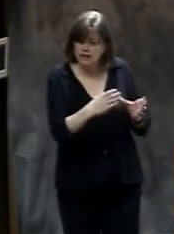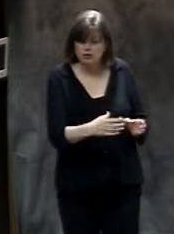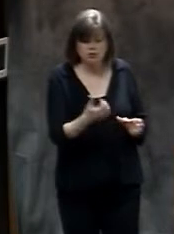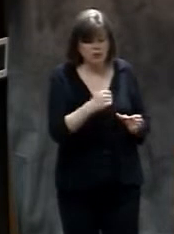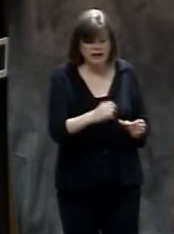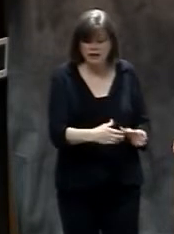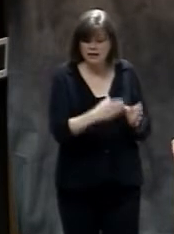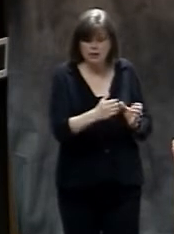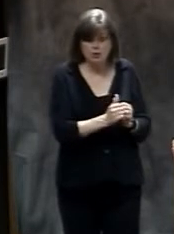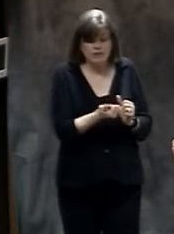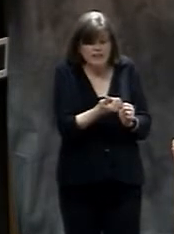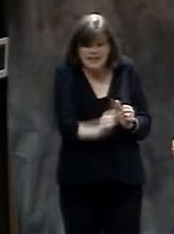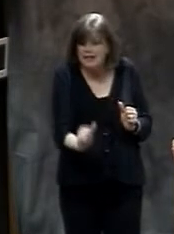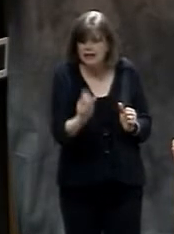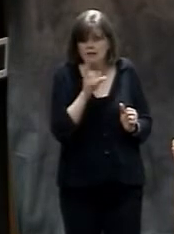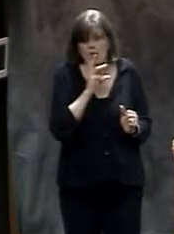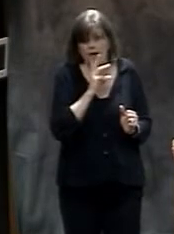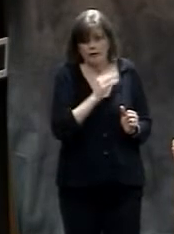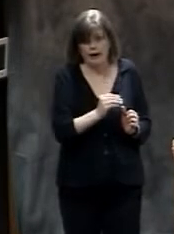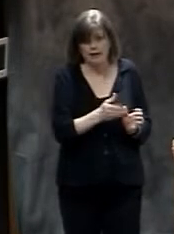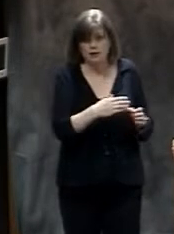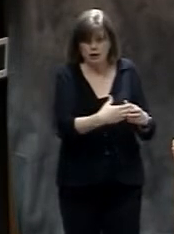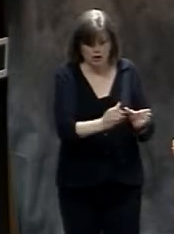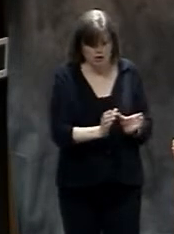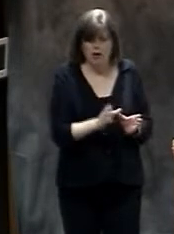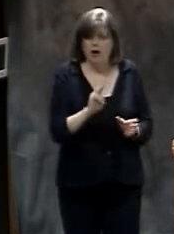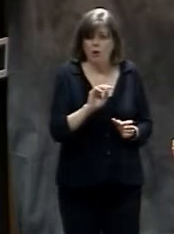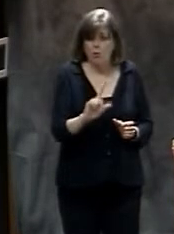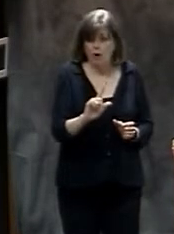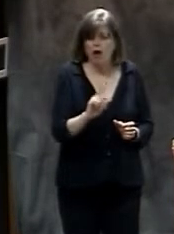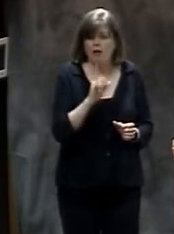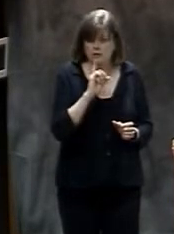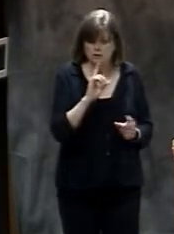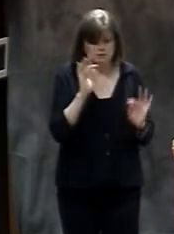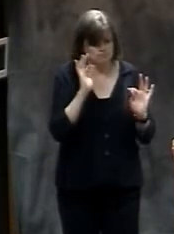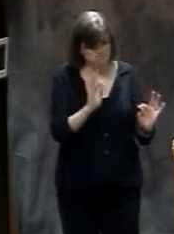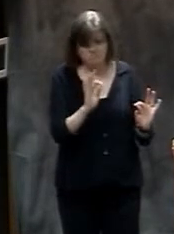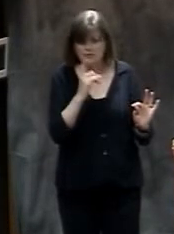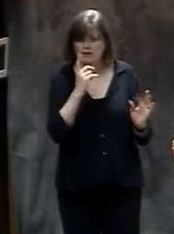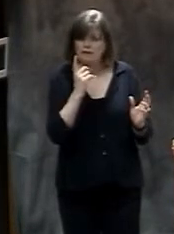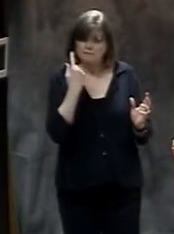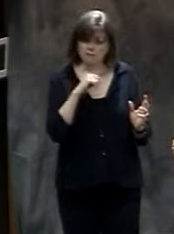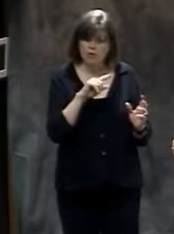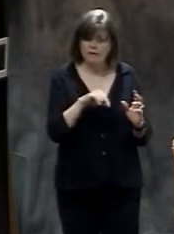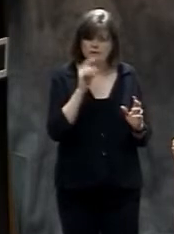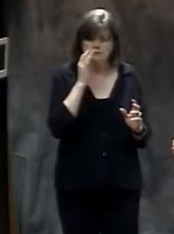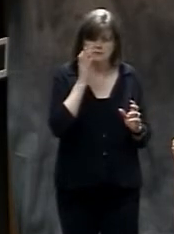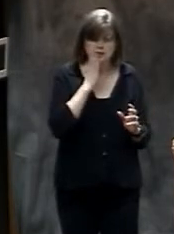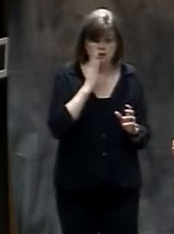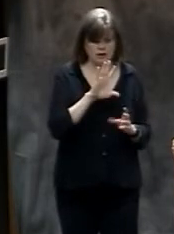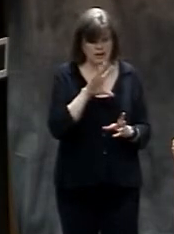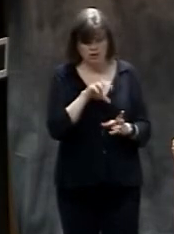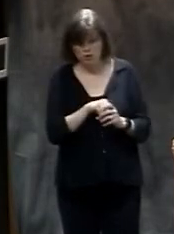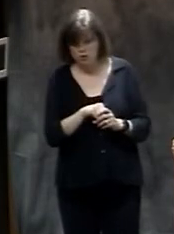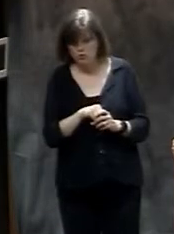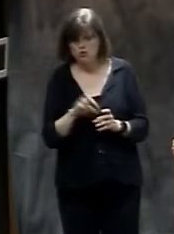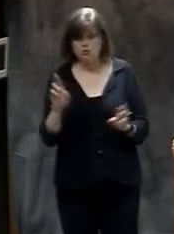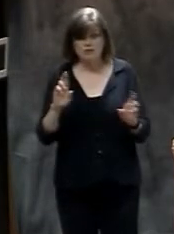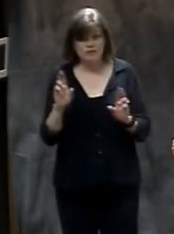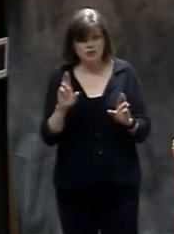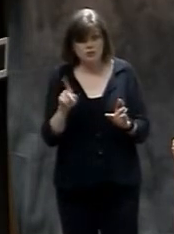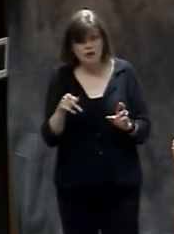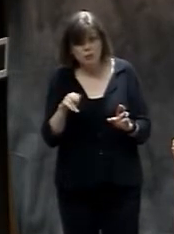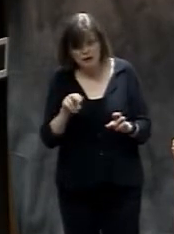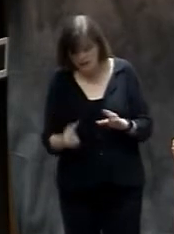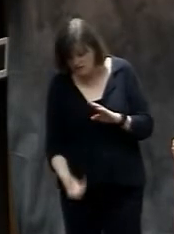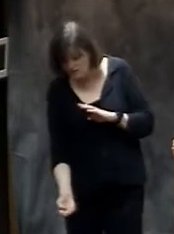wall is suitable breeding habitat for this mosquito. And that includes refrigerator pans, vases with cut